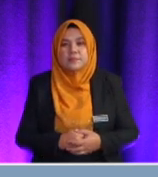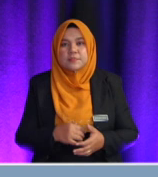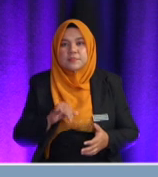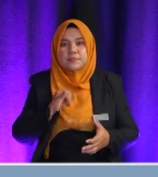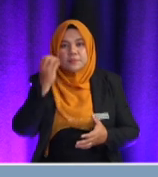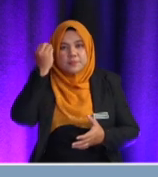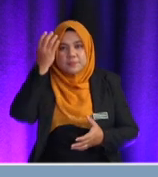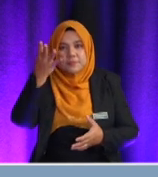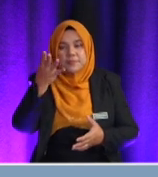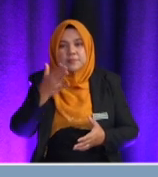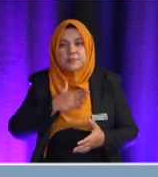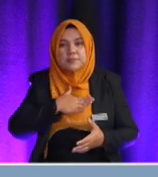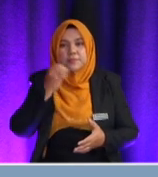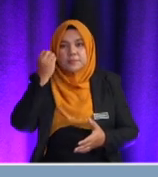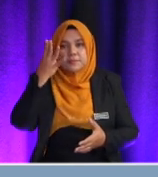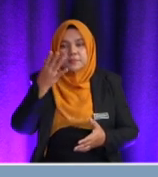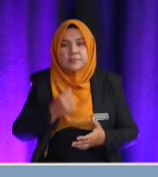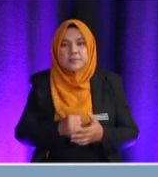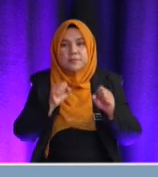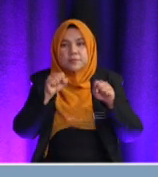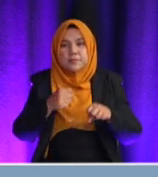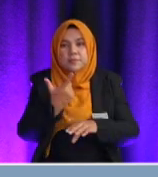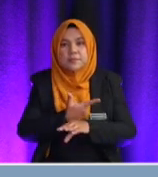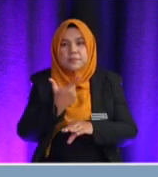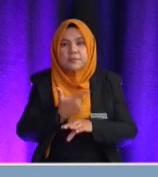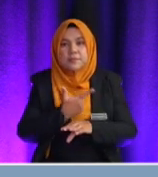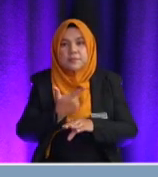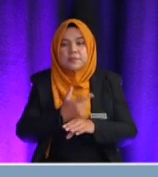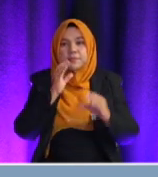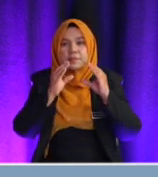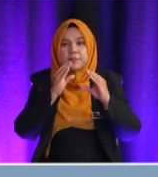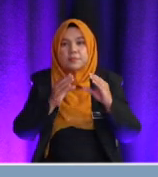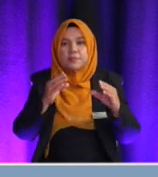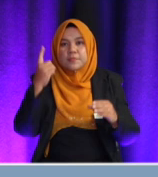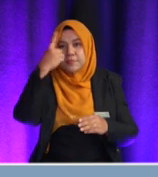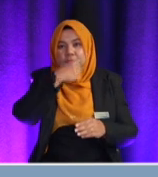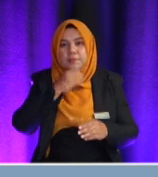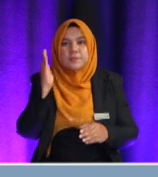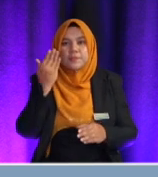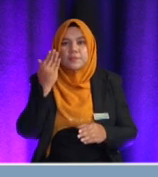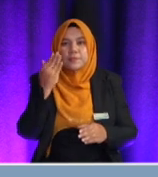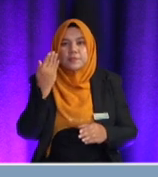opinion, Kaisara can practice to speak in front of the mirror and build confidence. She can do this.